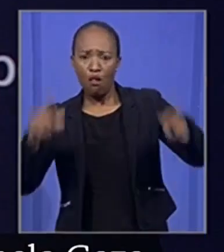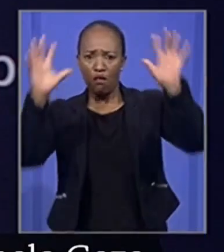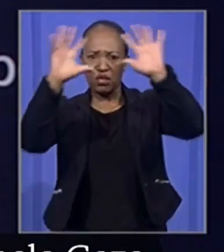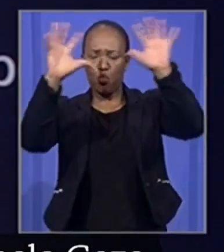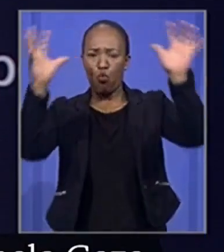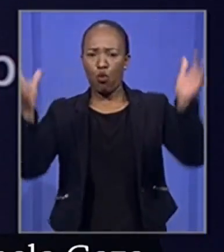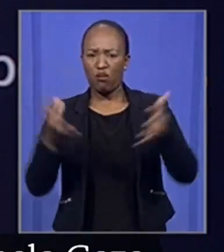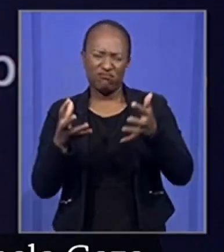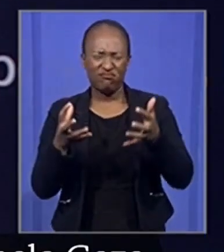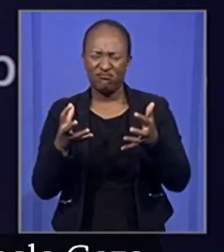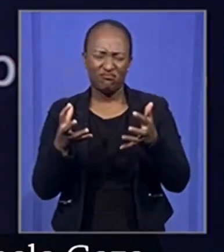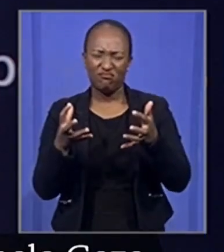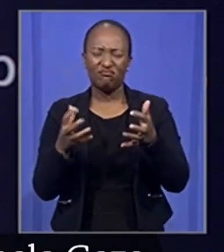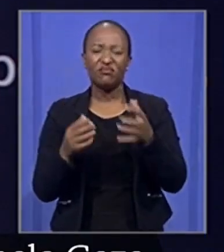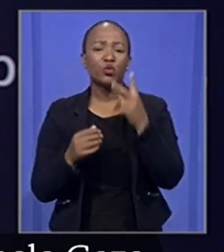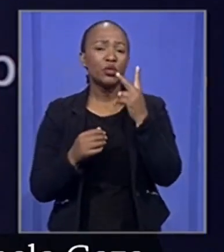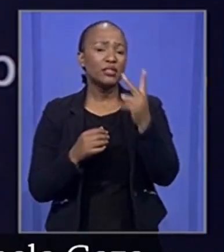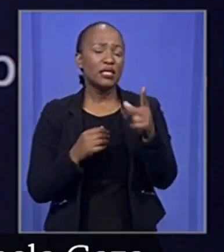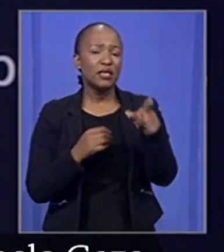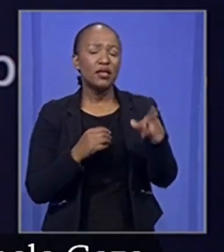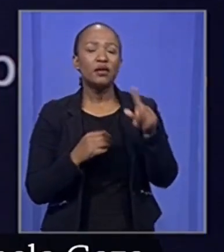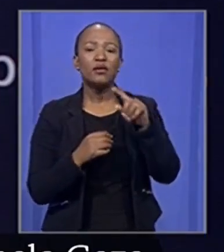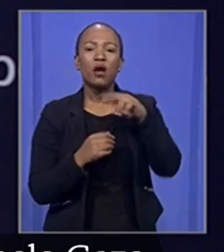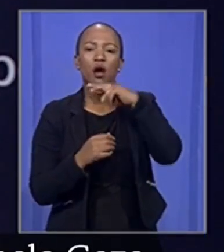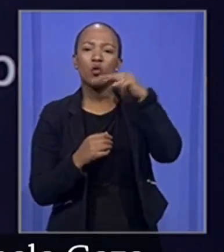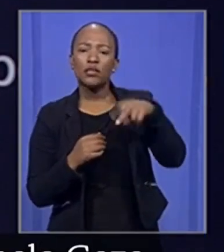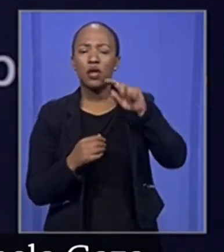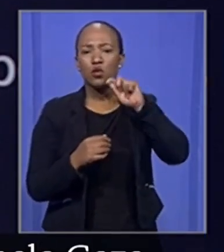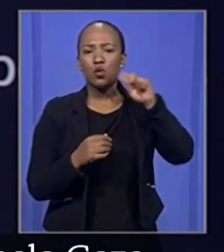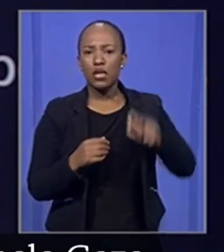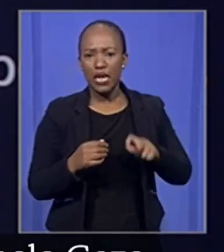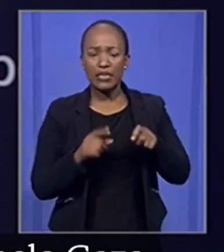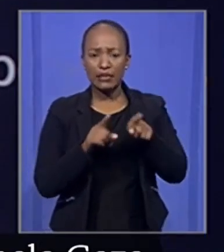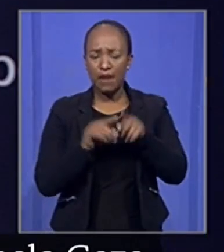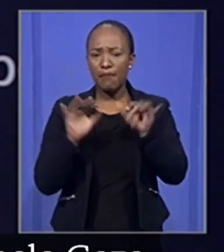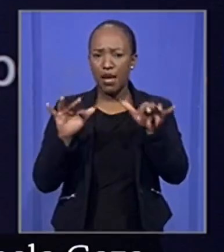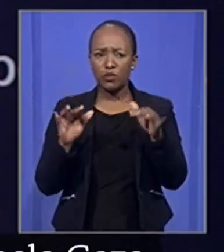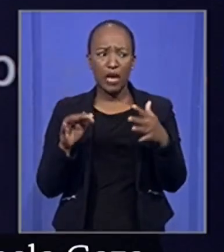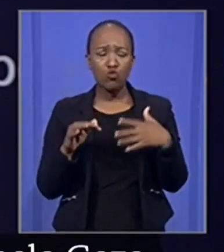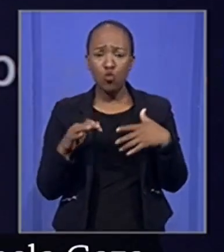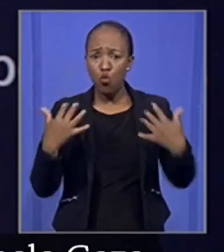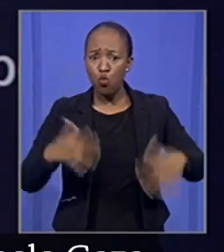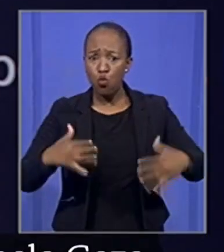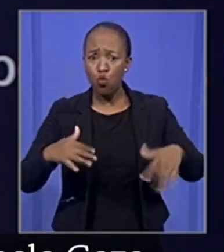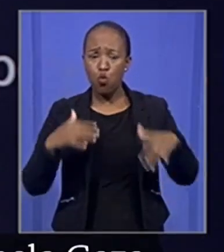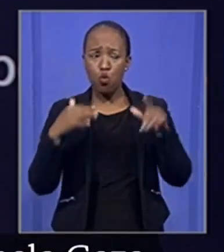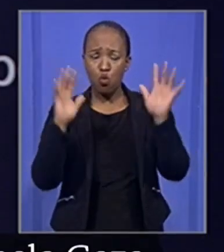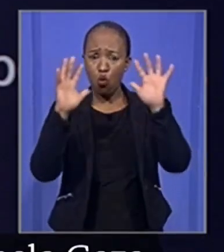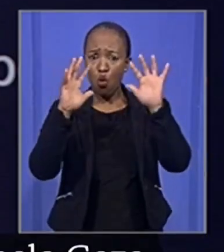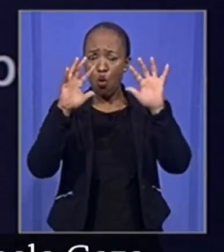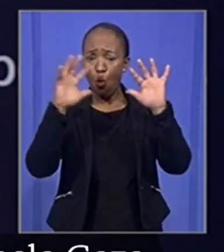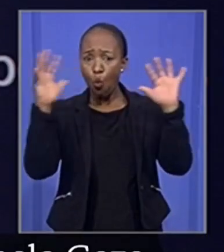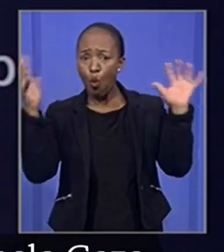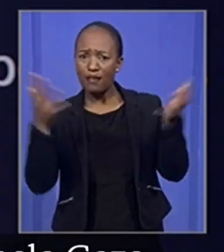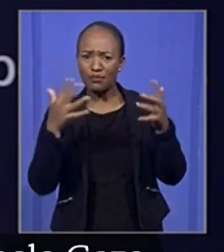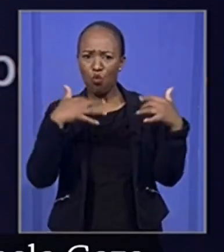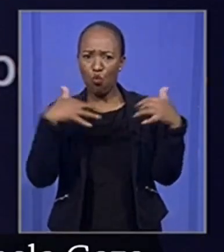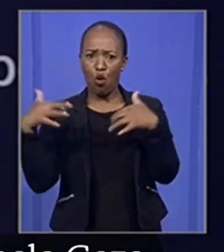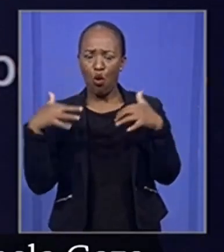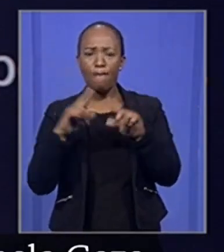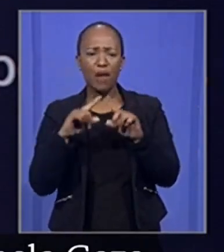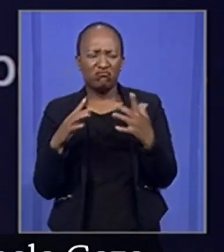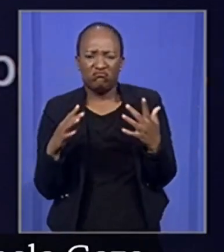ha o sheba ntwa yela ya Ukraine le Russia batho ba bangata ba ne ba lepa hore e tla lebisa ho ntwa ya boraro empa le ka jeno ntse ilwana ha